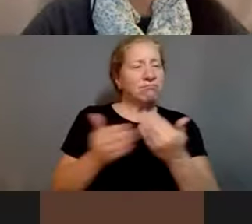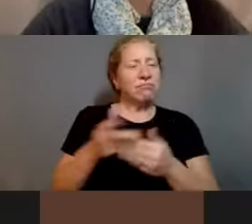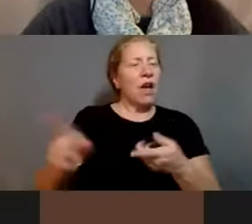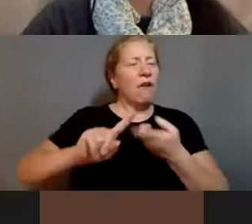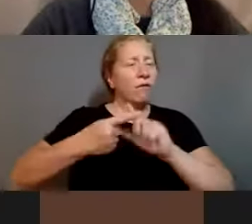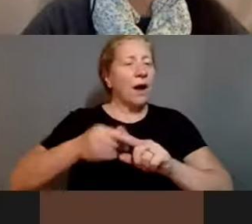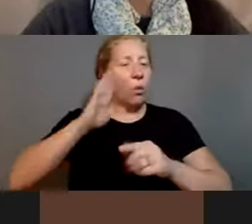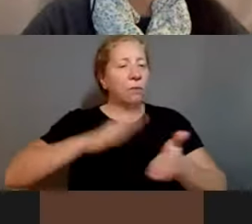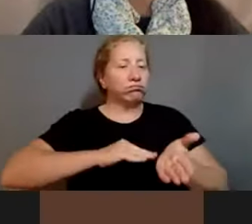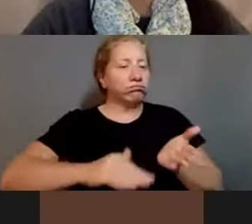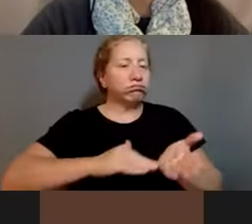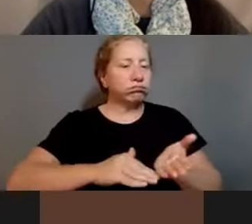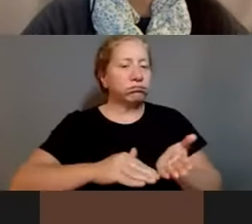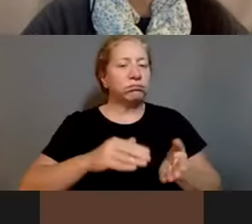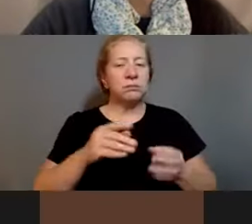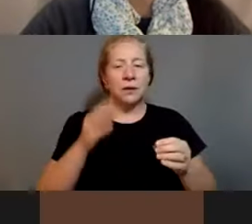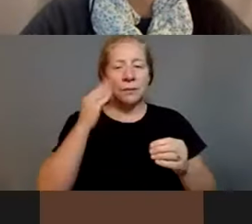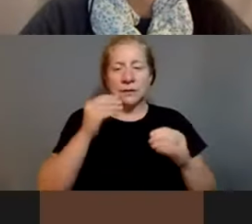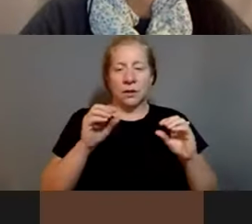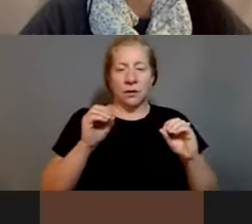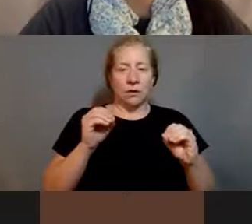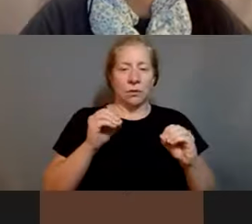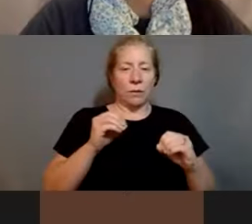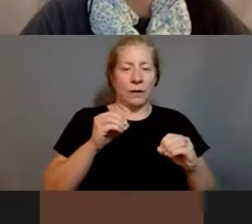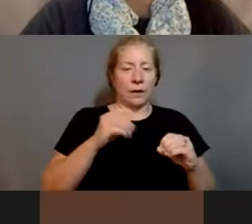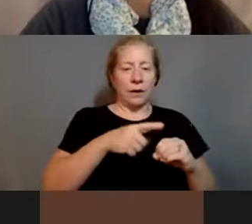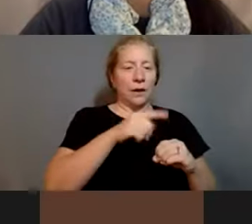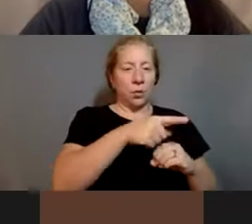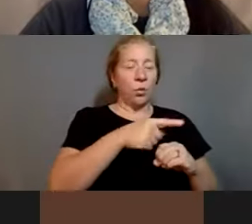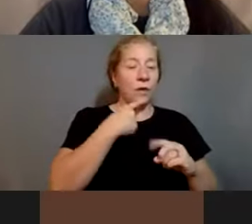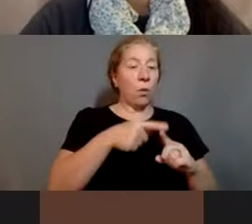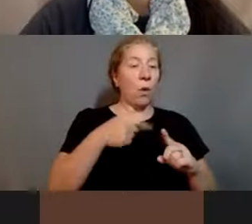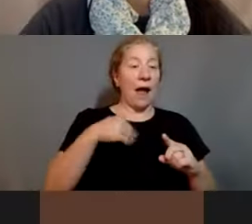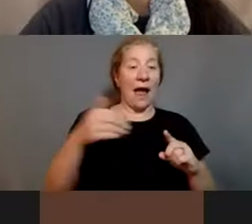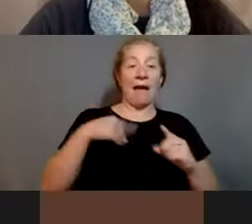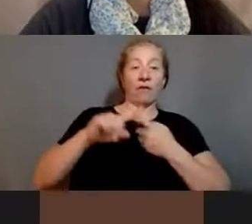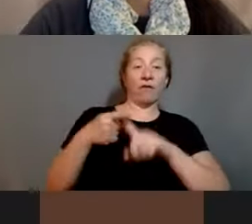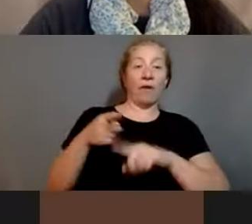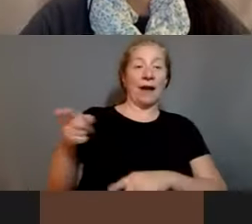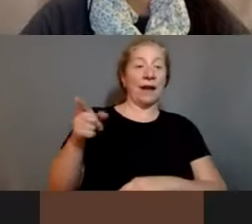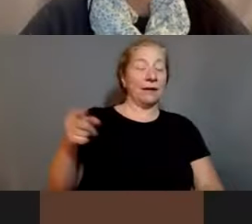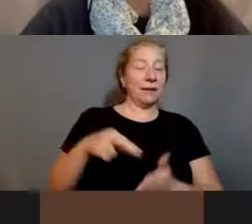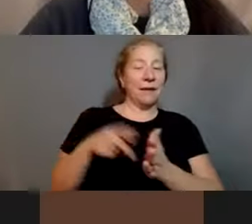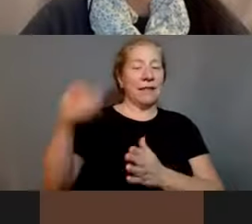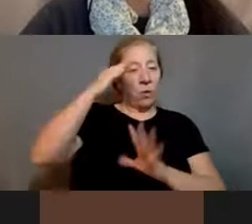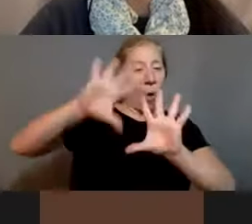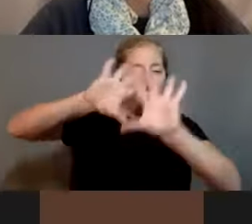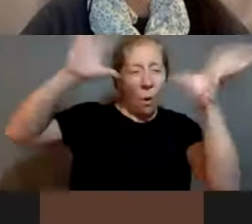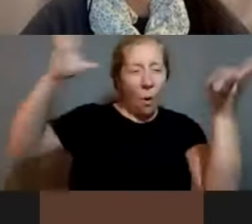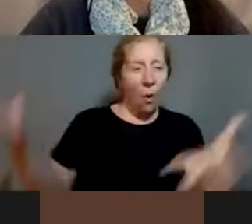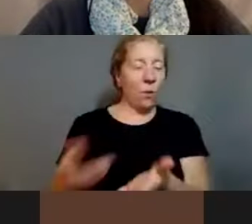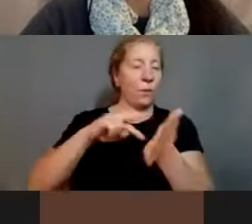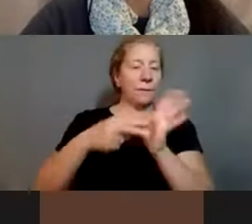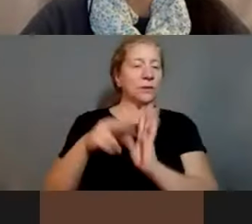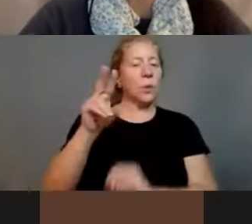as well. I mean, no one's a monolith, right? Just because you have a Black friend or Latinx friend, they can't tell you the whole experience of being Black and